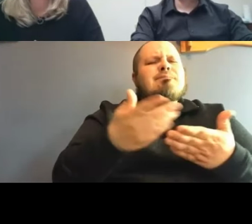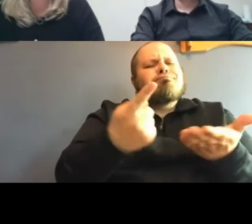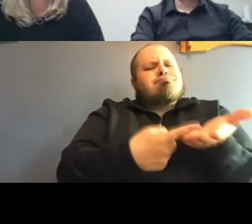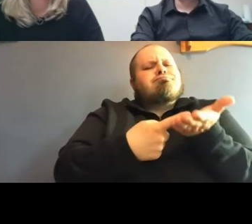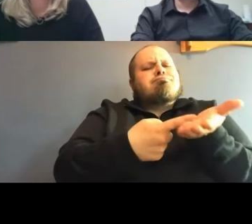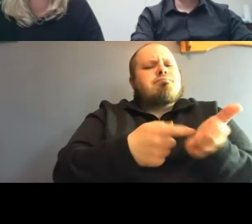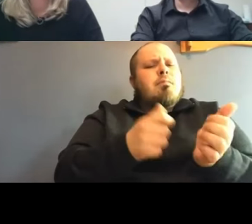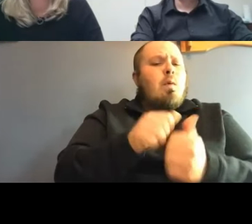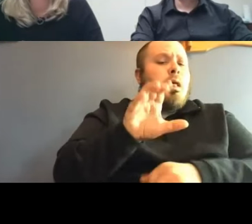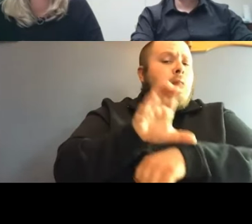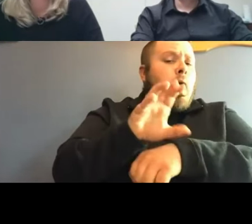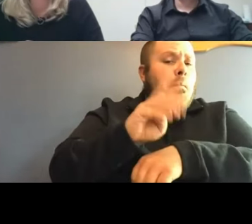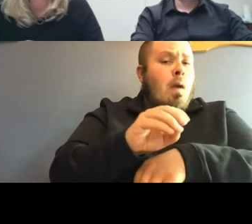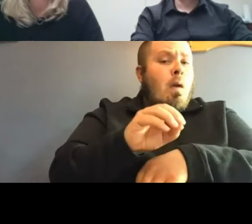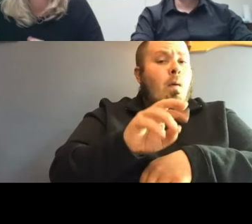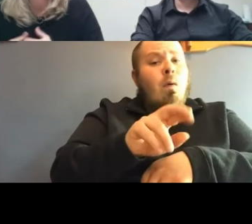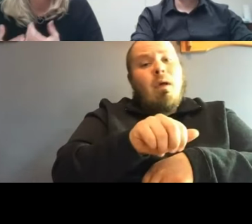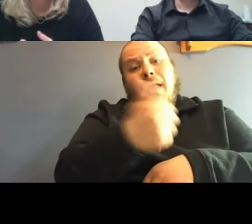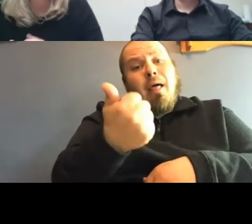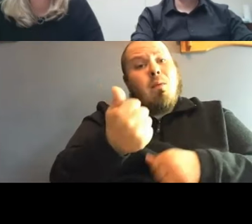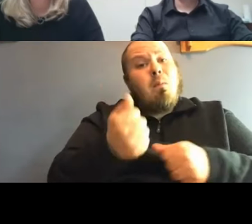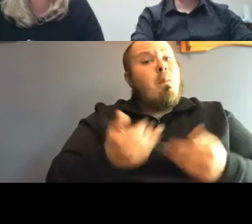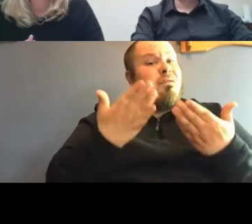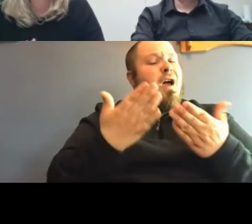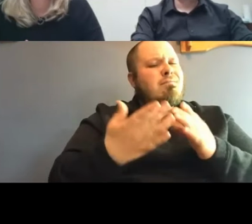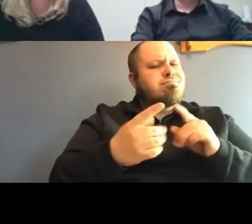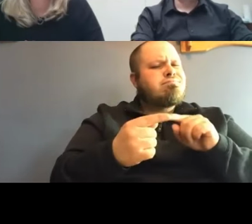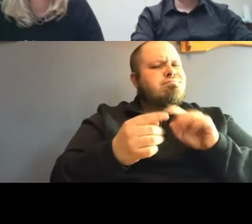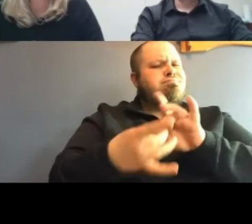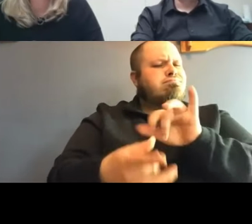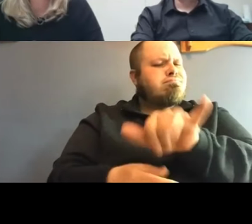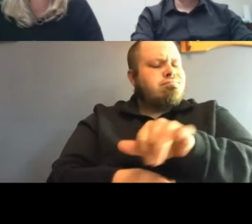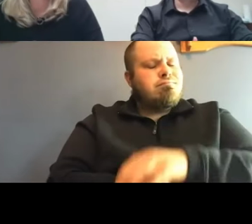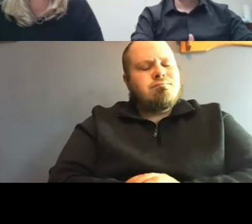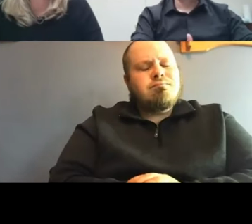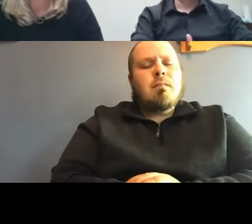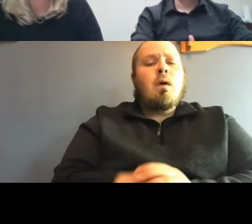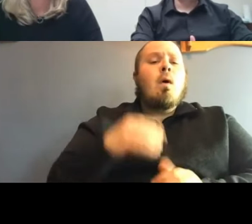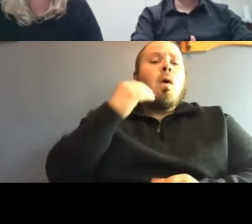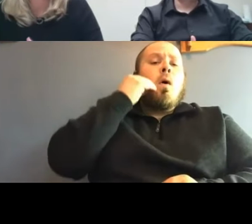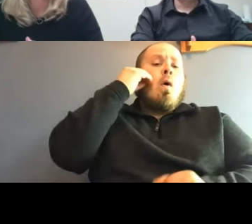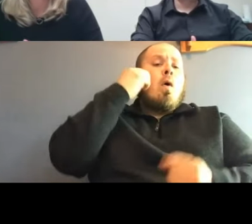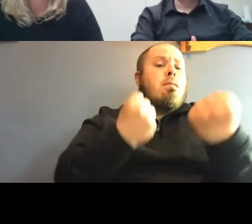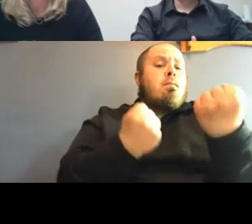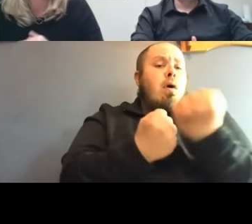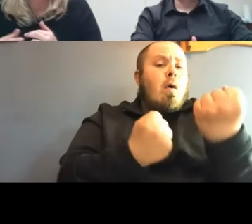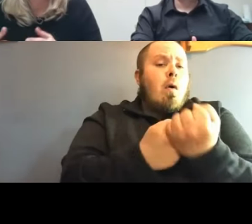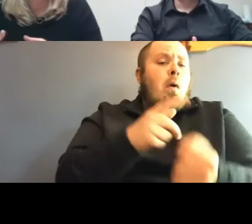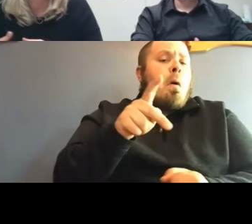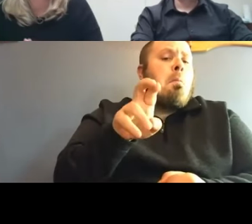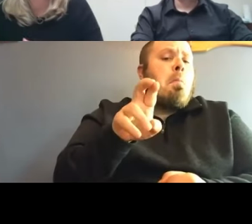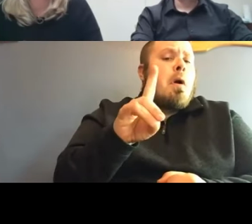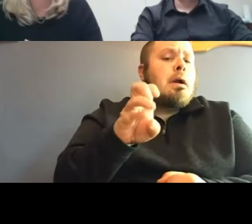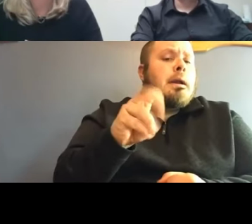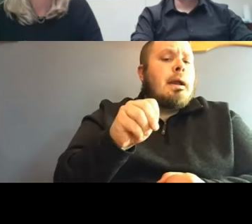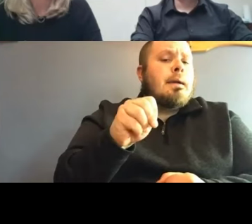other providers about. And then the home support per diem is the group homes, and that